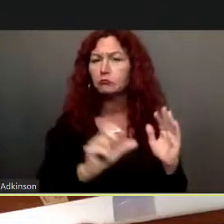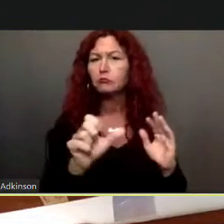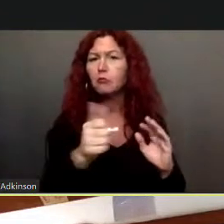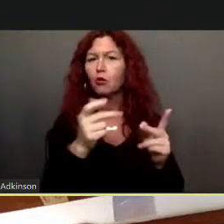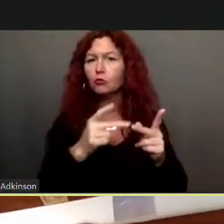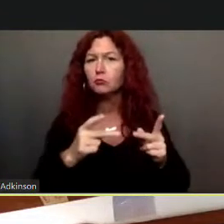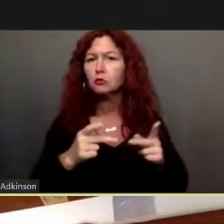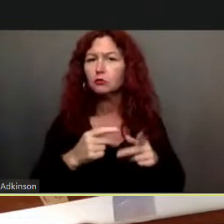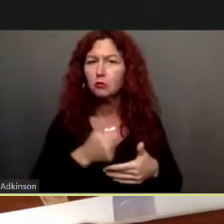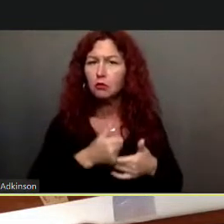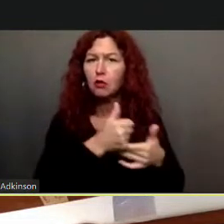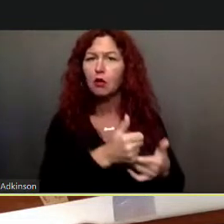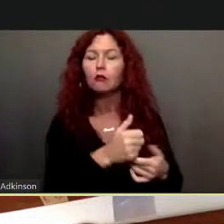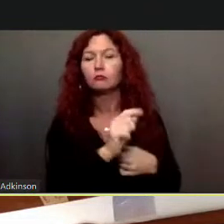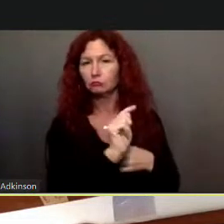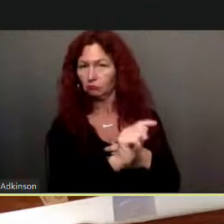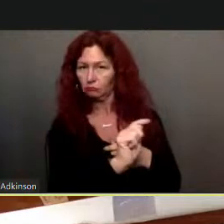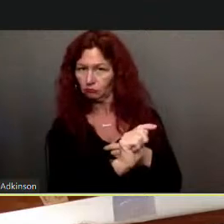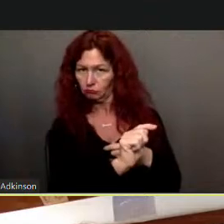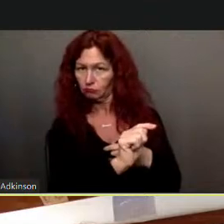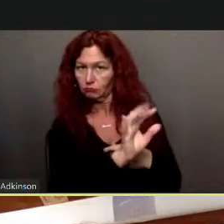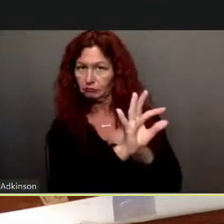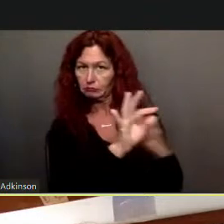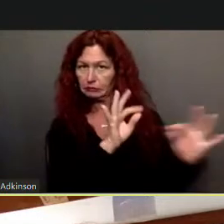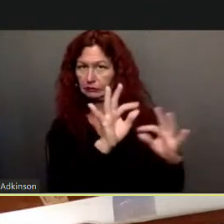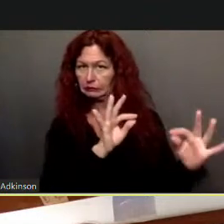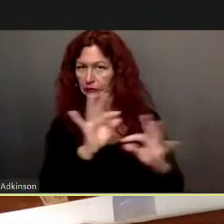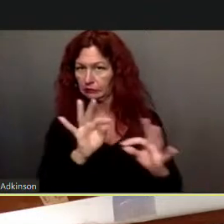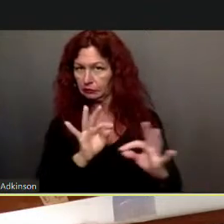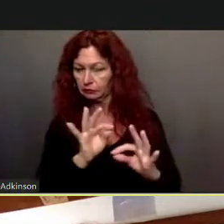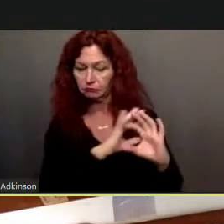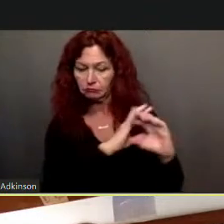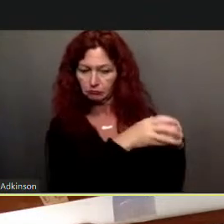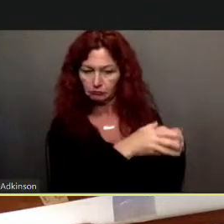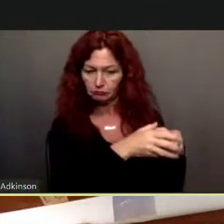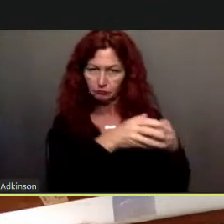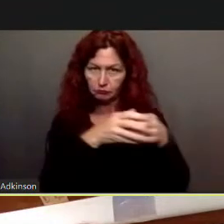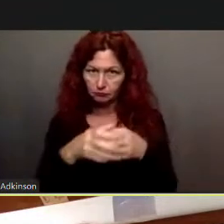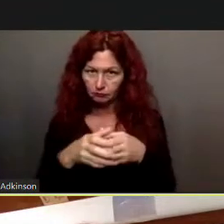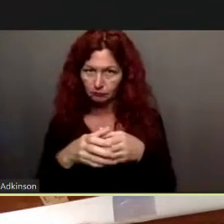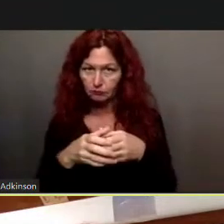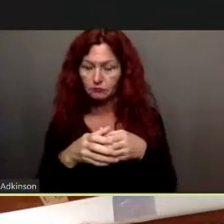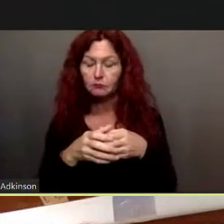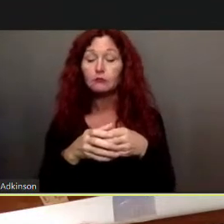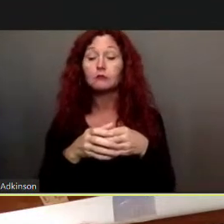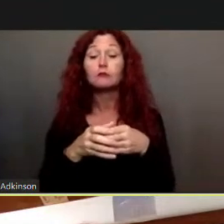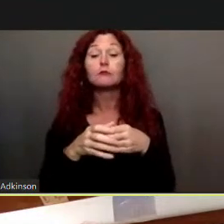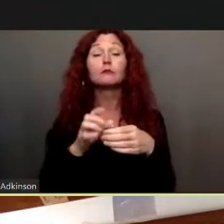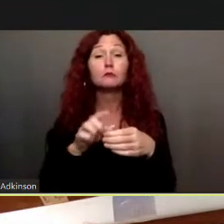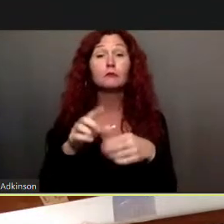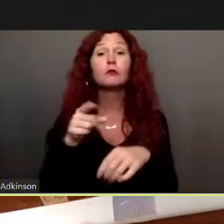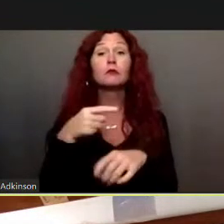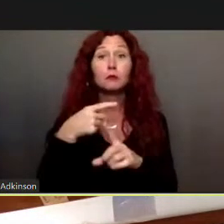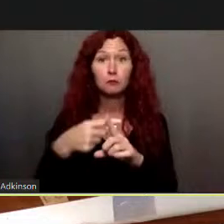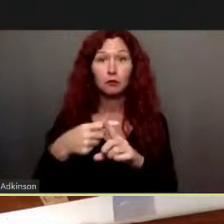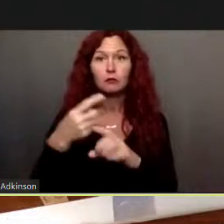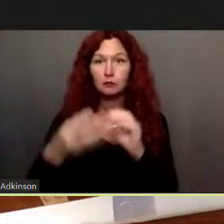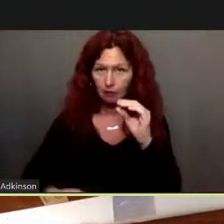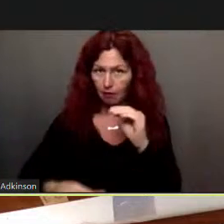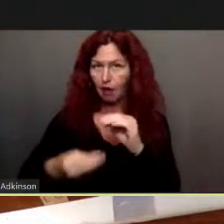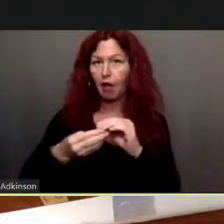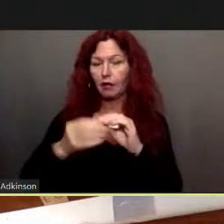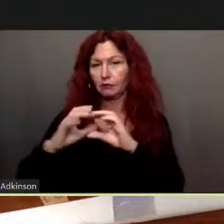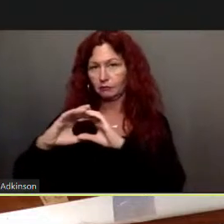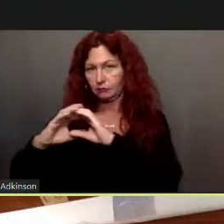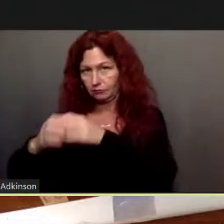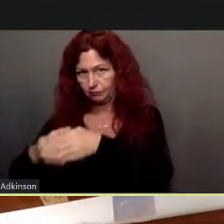the Goodwill Ambassador program, but supplementing those folks with the same folks that have been helping